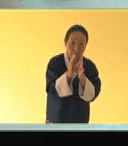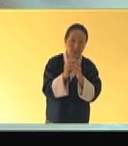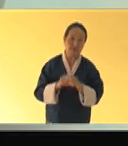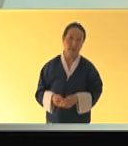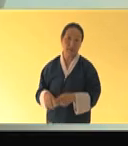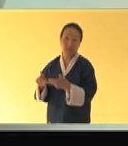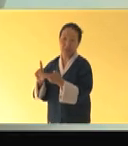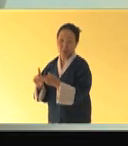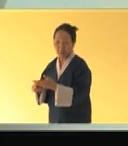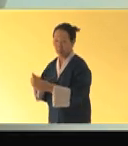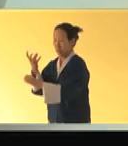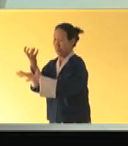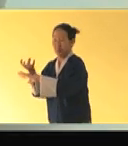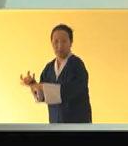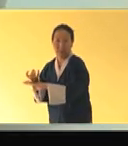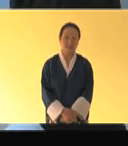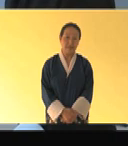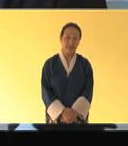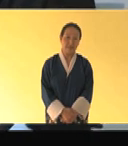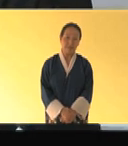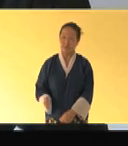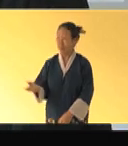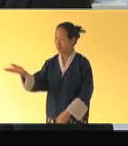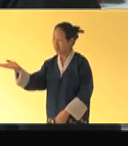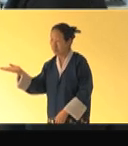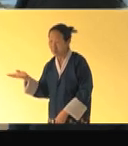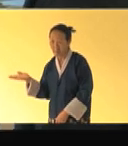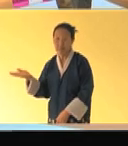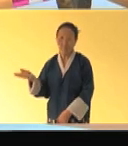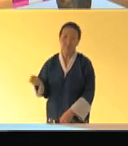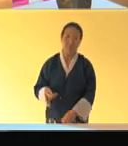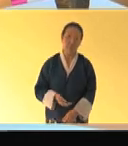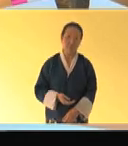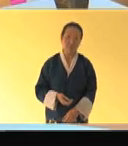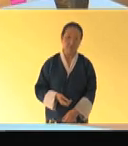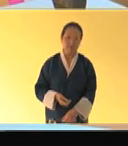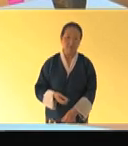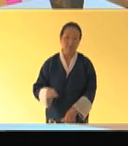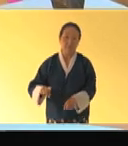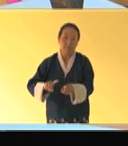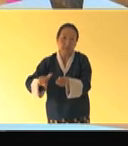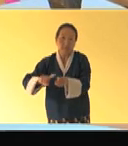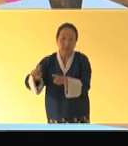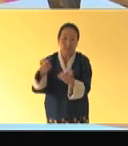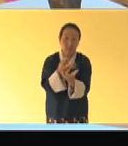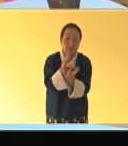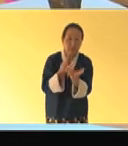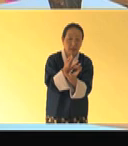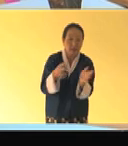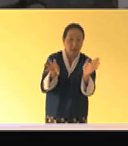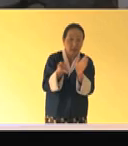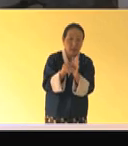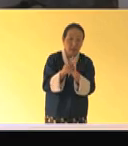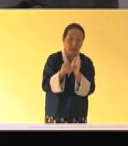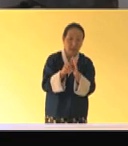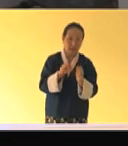Timukchi, Pemameto. These are some of the commons. Here we have display on the cultural objects that